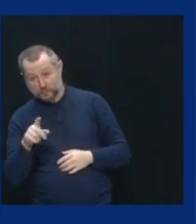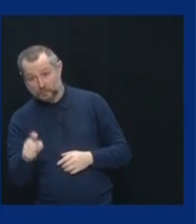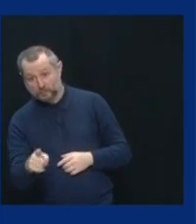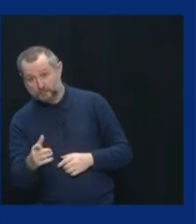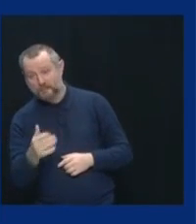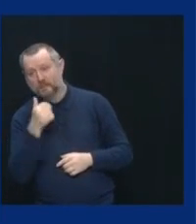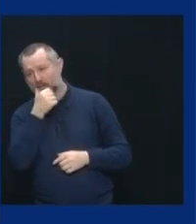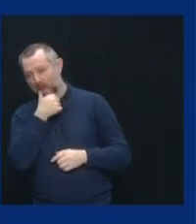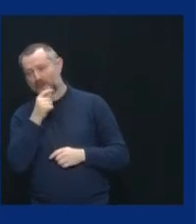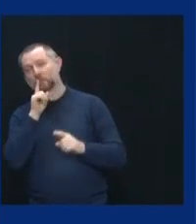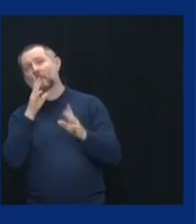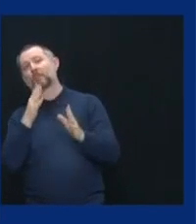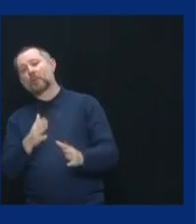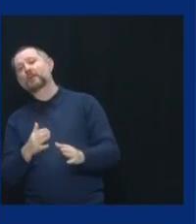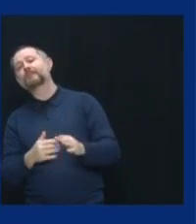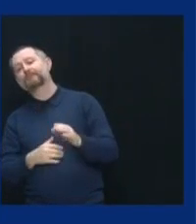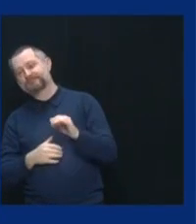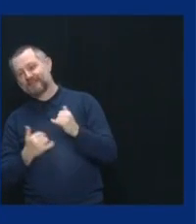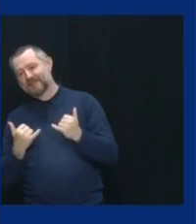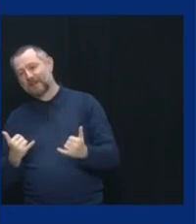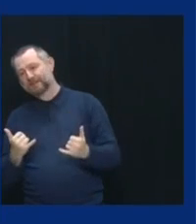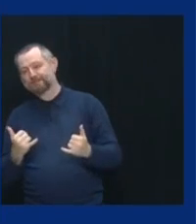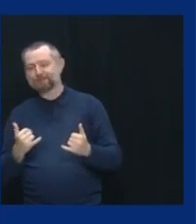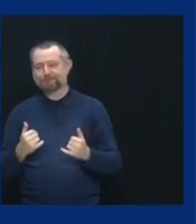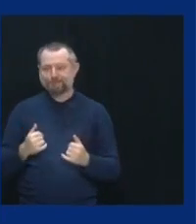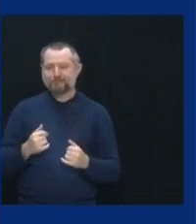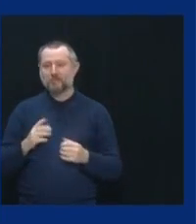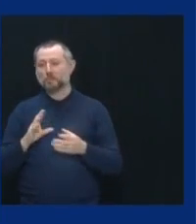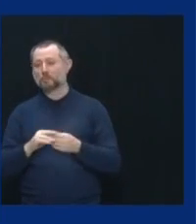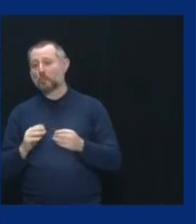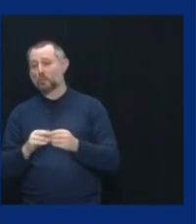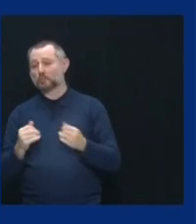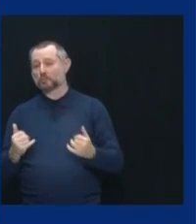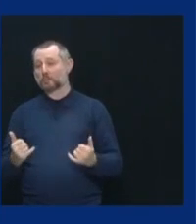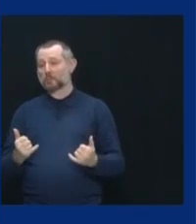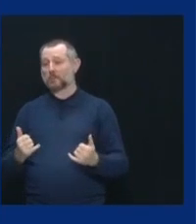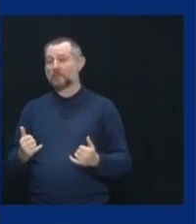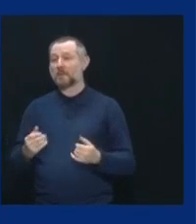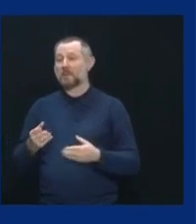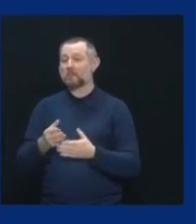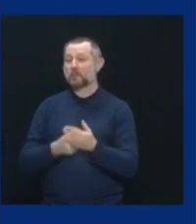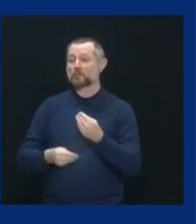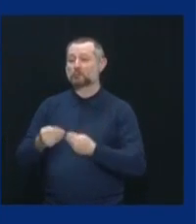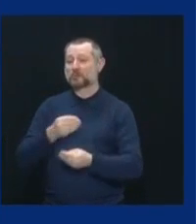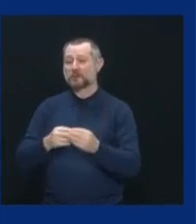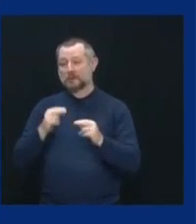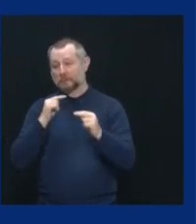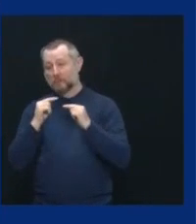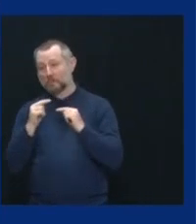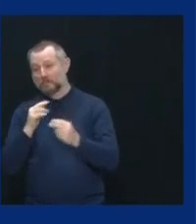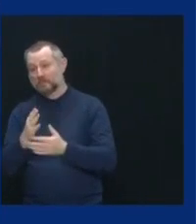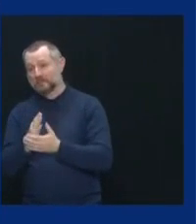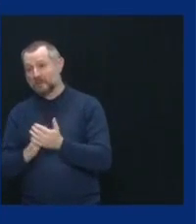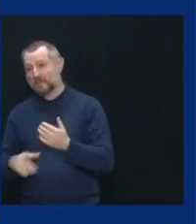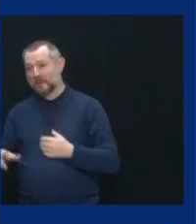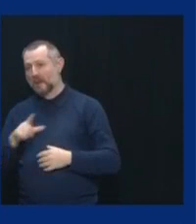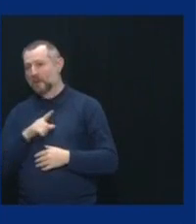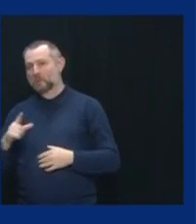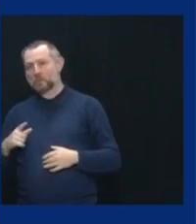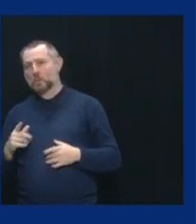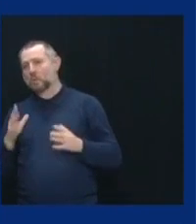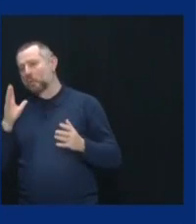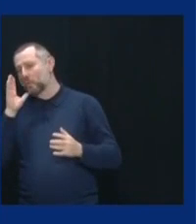Yeah, just going back to the story that we had today about the budget negotiations and some lawmakers talking about the threat of